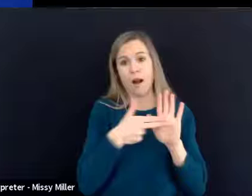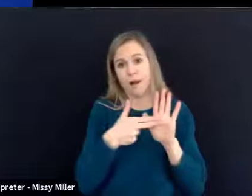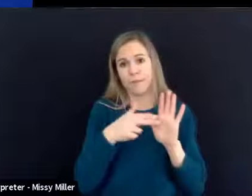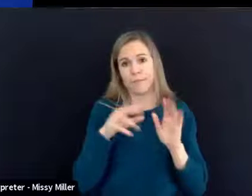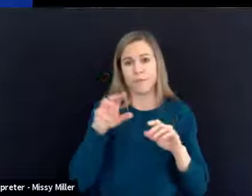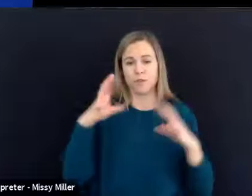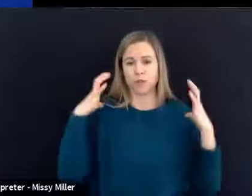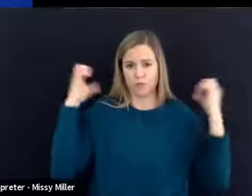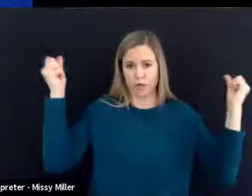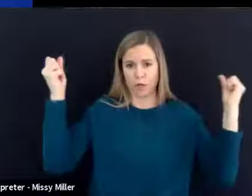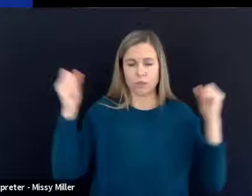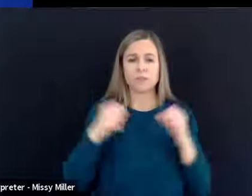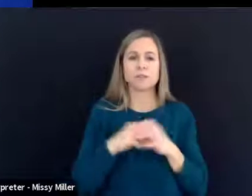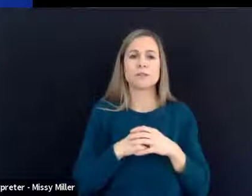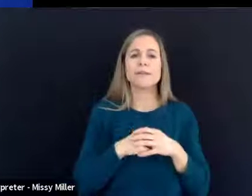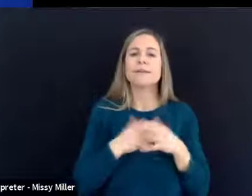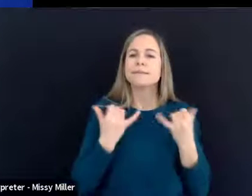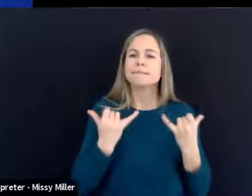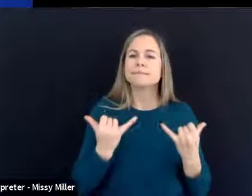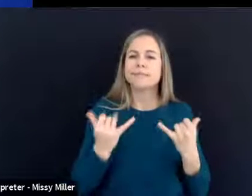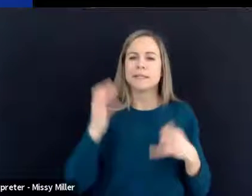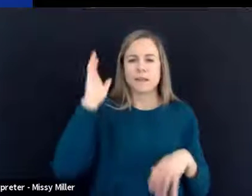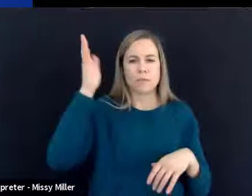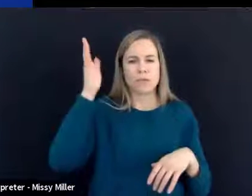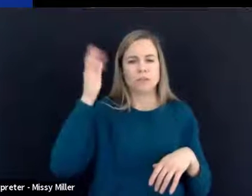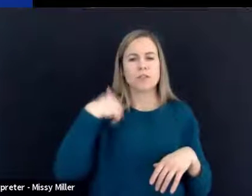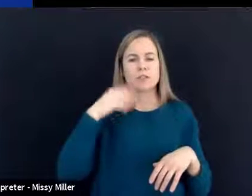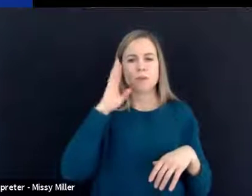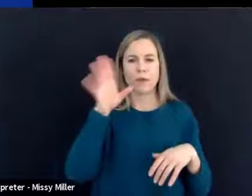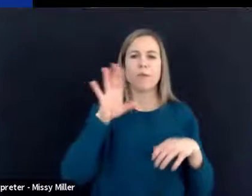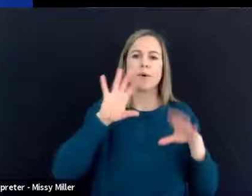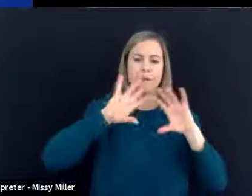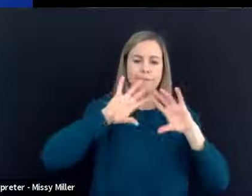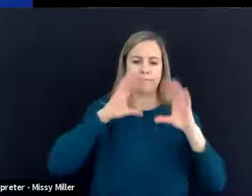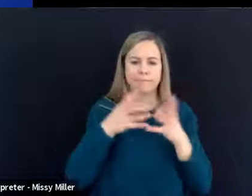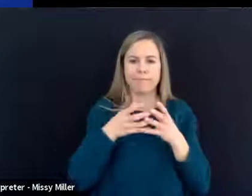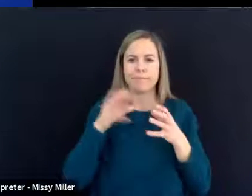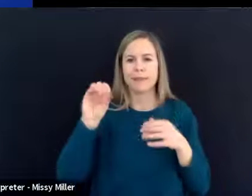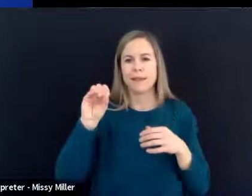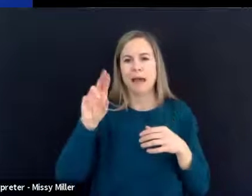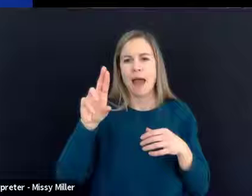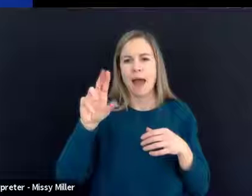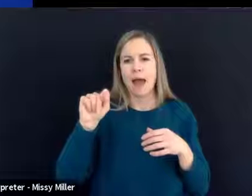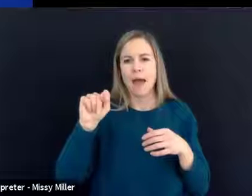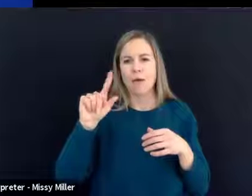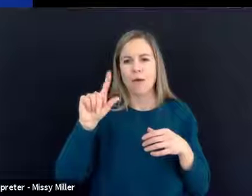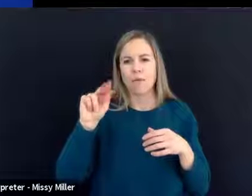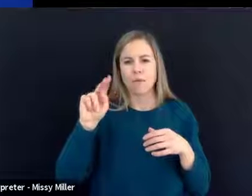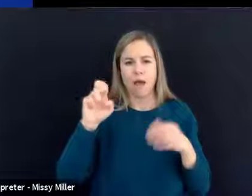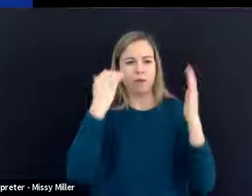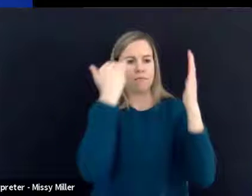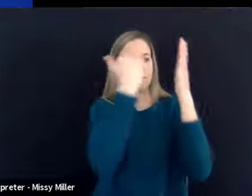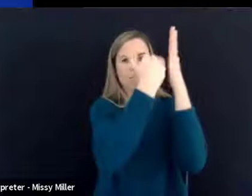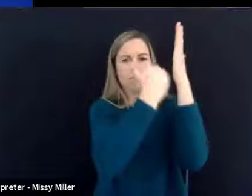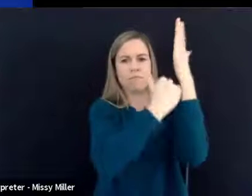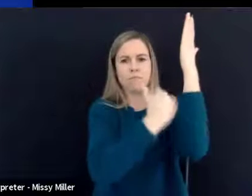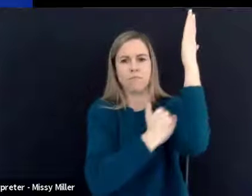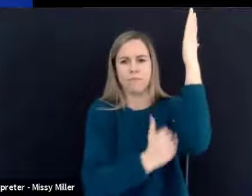through these slides, we're going to be outlining those major and minor features for you all.